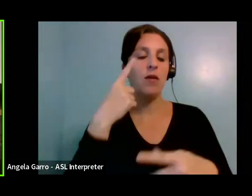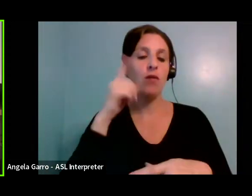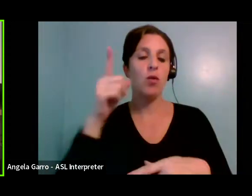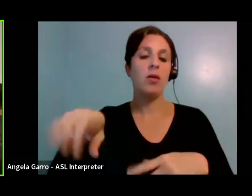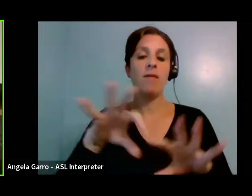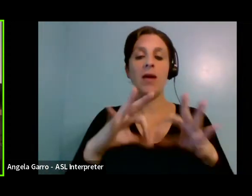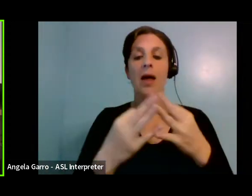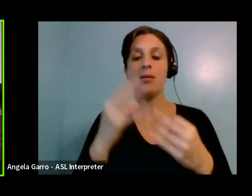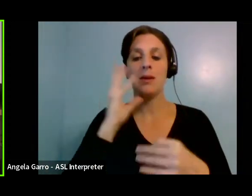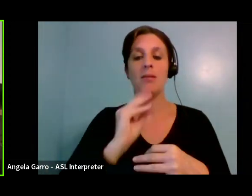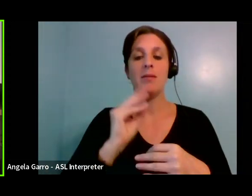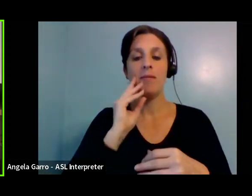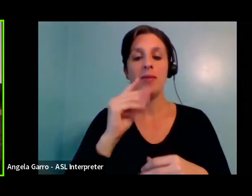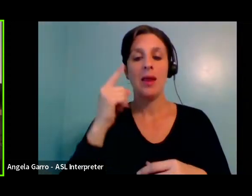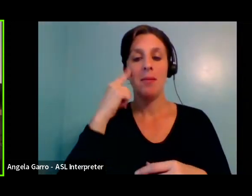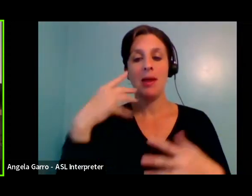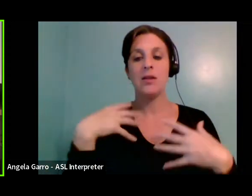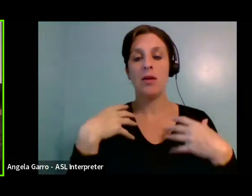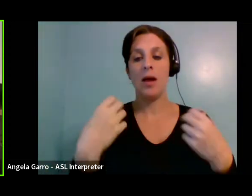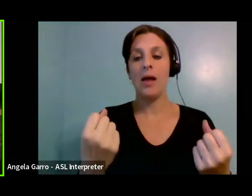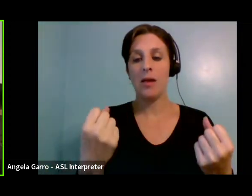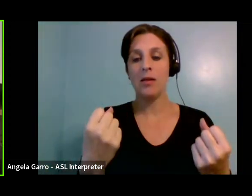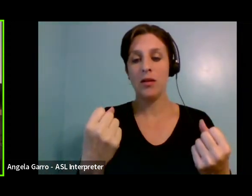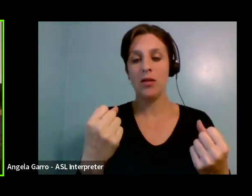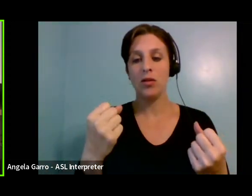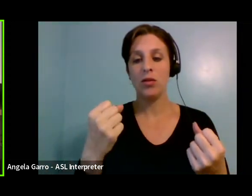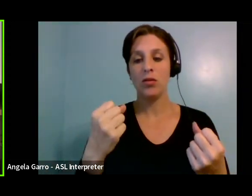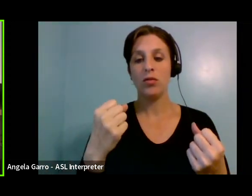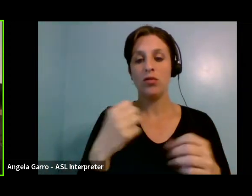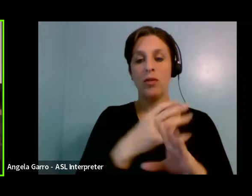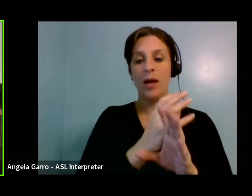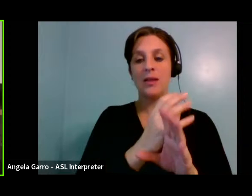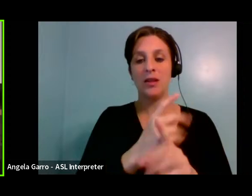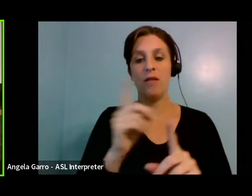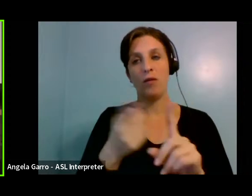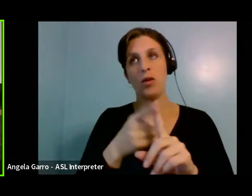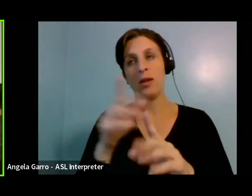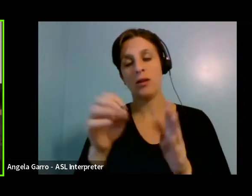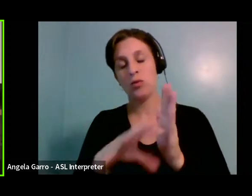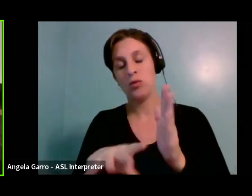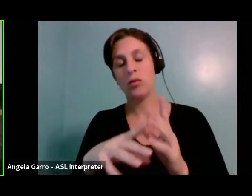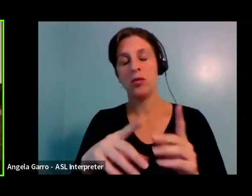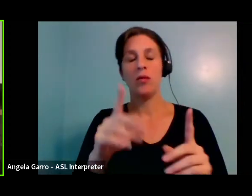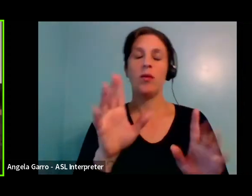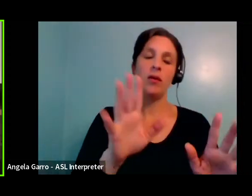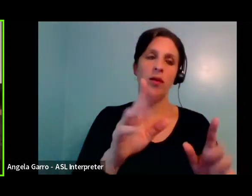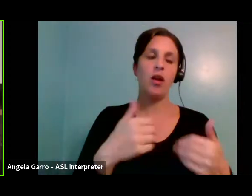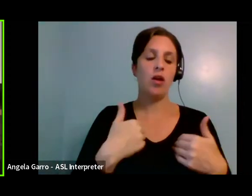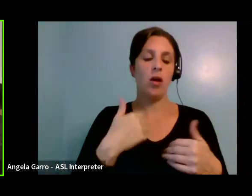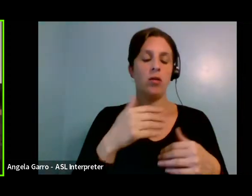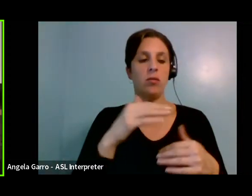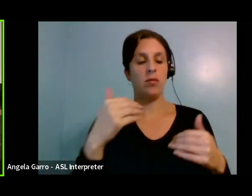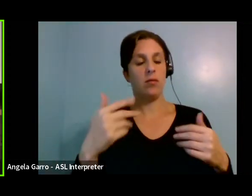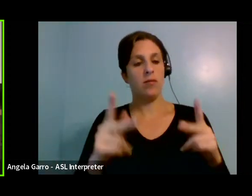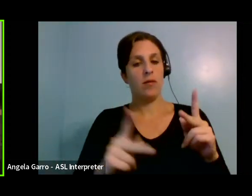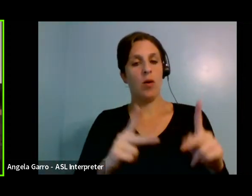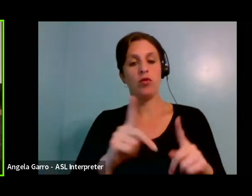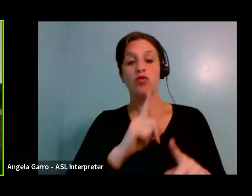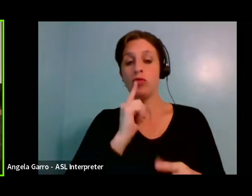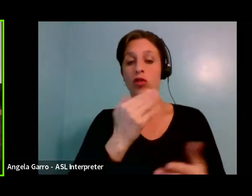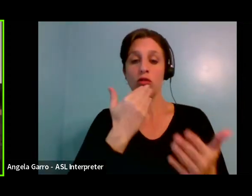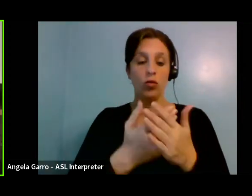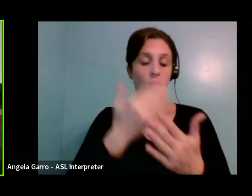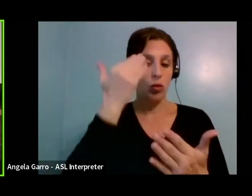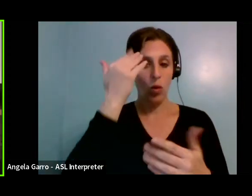experiencing mental health crises for their students or for their young folks. And so it was really good to know about the